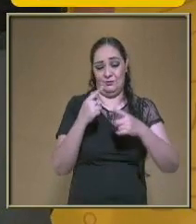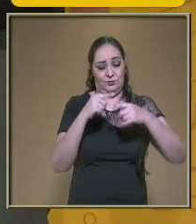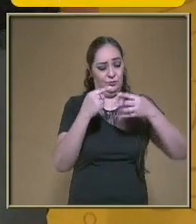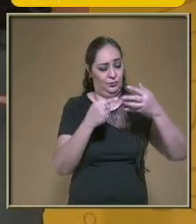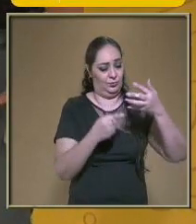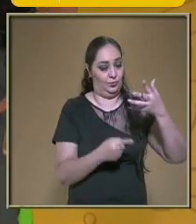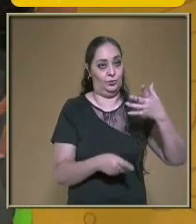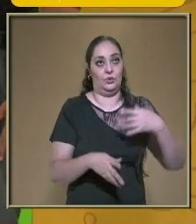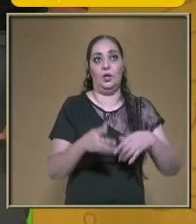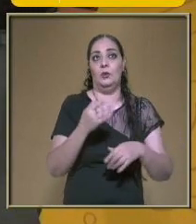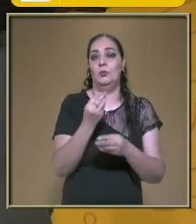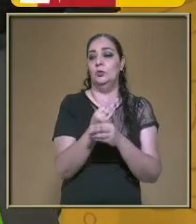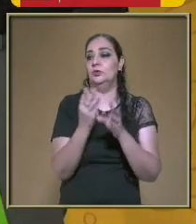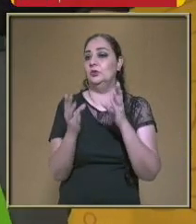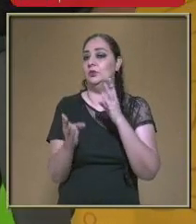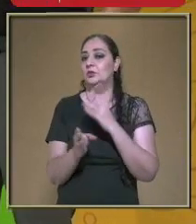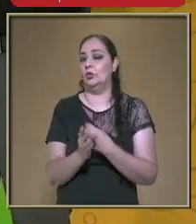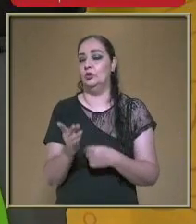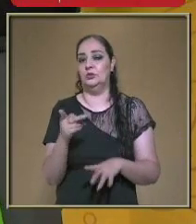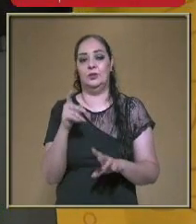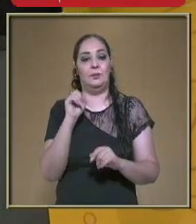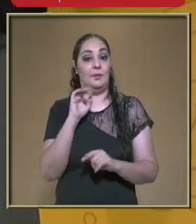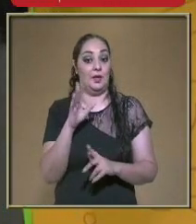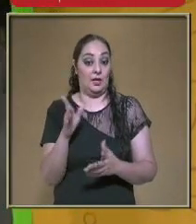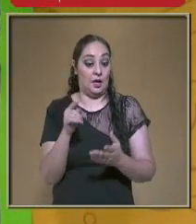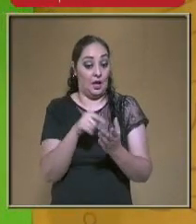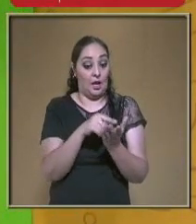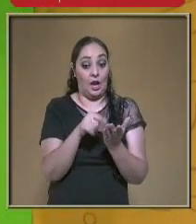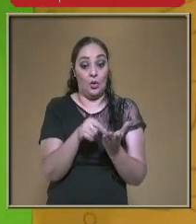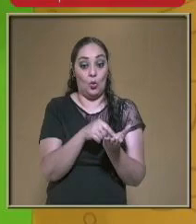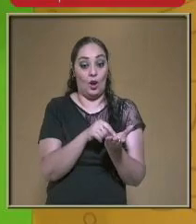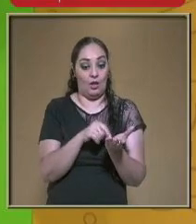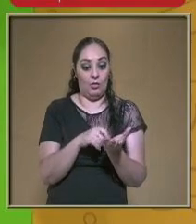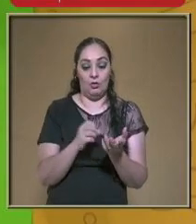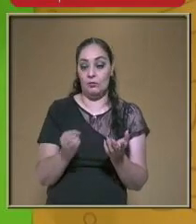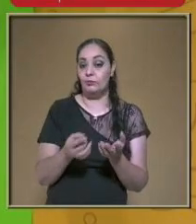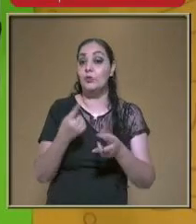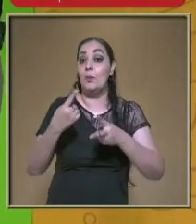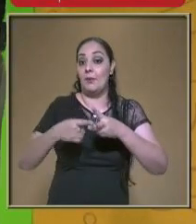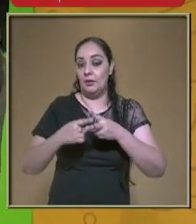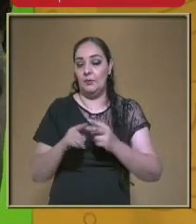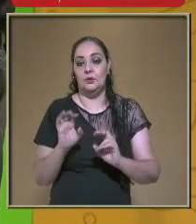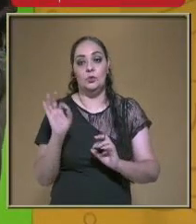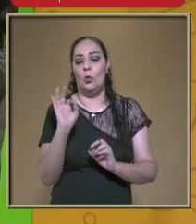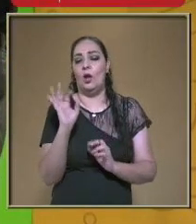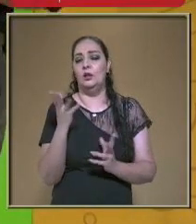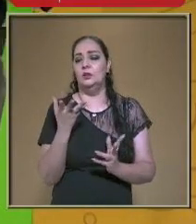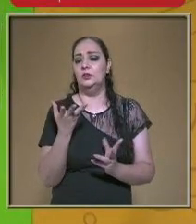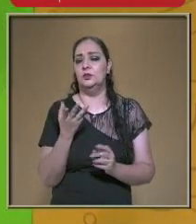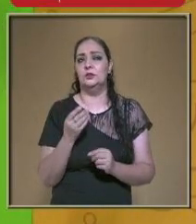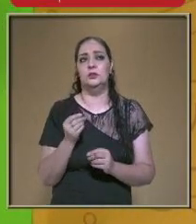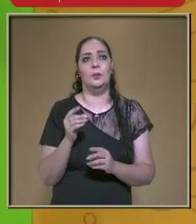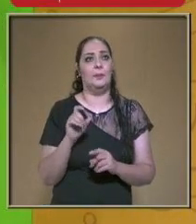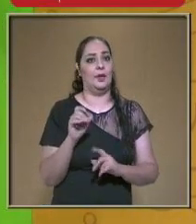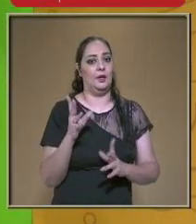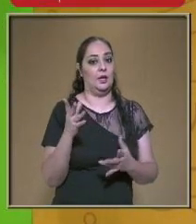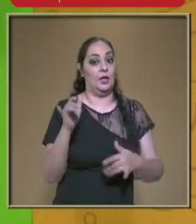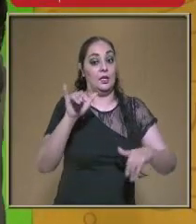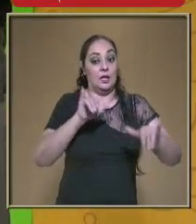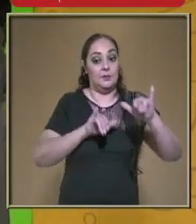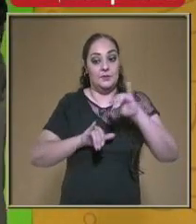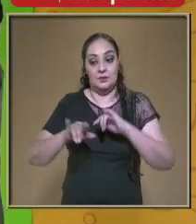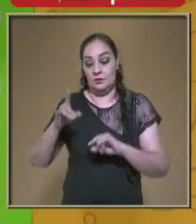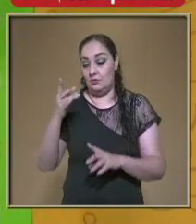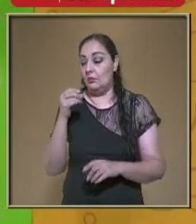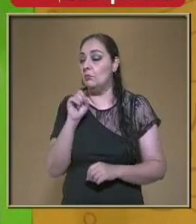mention also even the calculator, okay? When you are taking science 3, like chemistry, it is